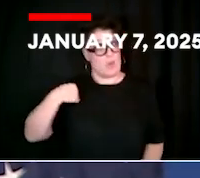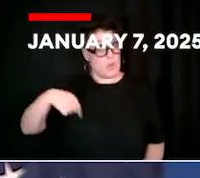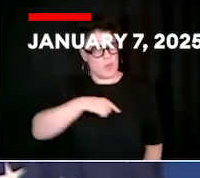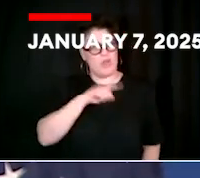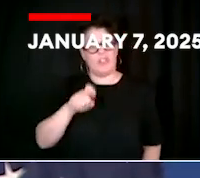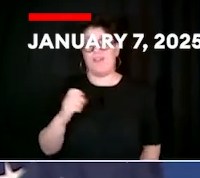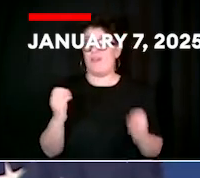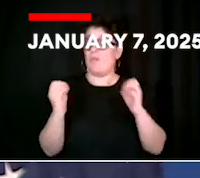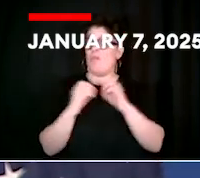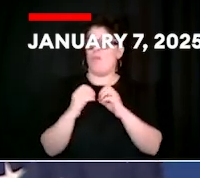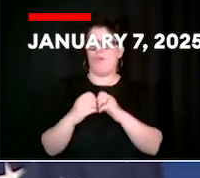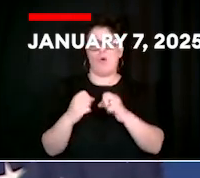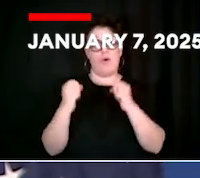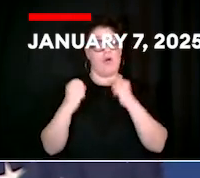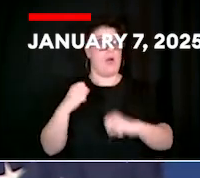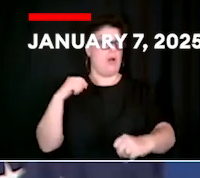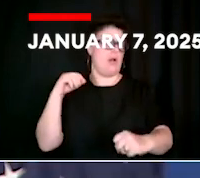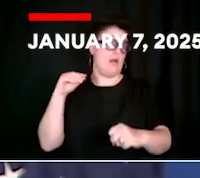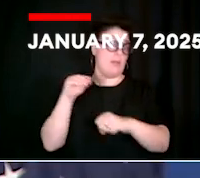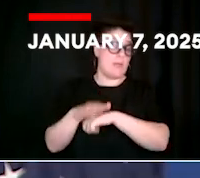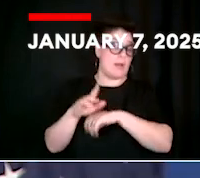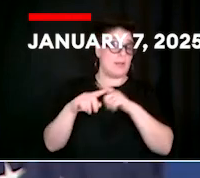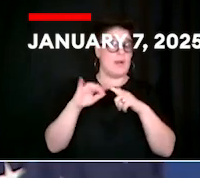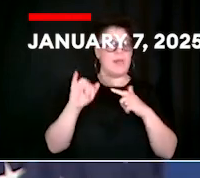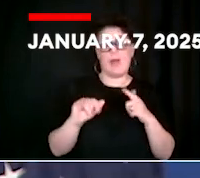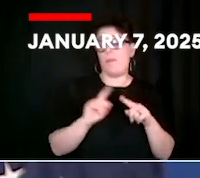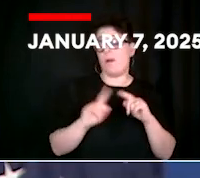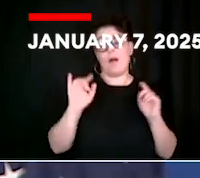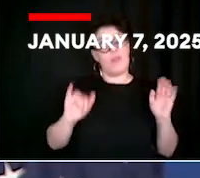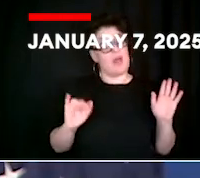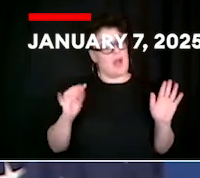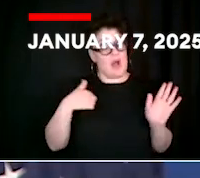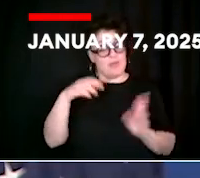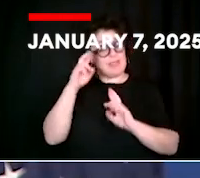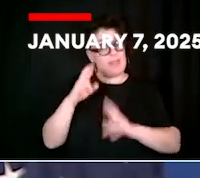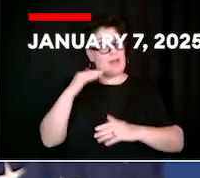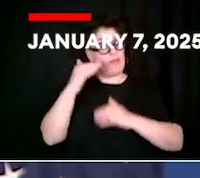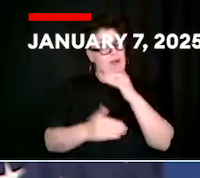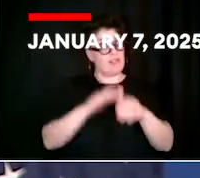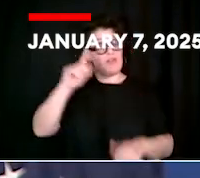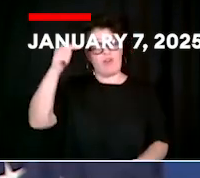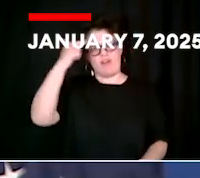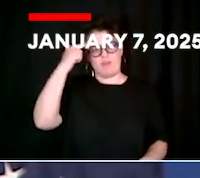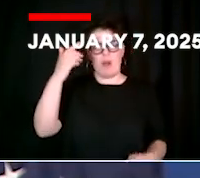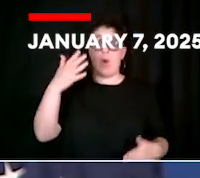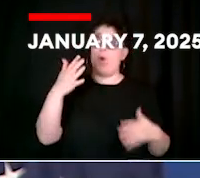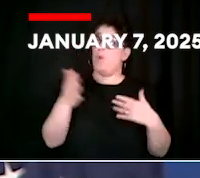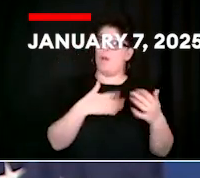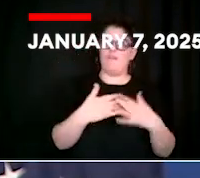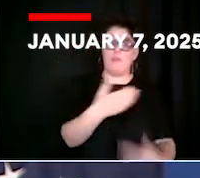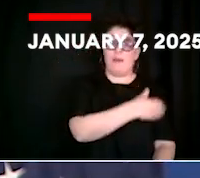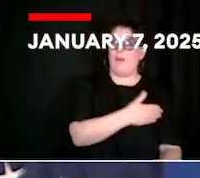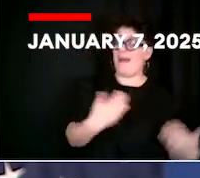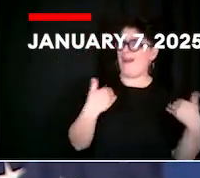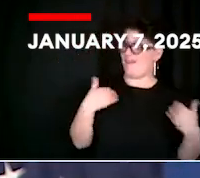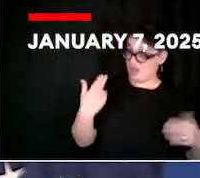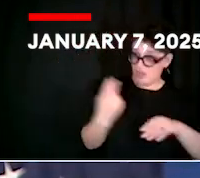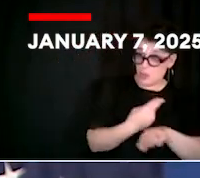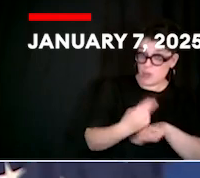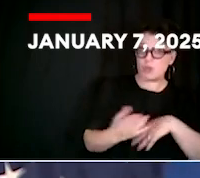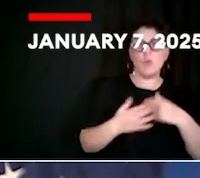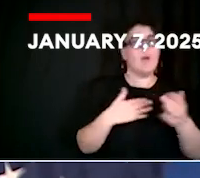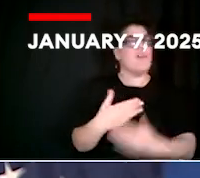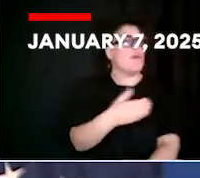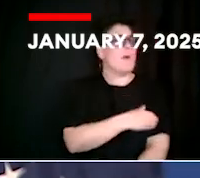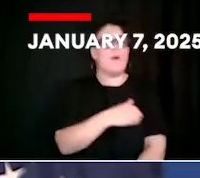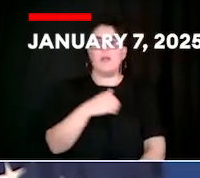but that's not the reality. That's the balance of government. I respect the process. The powers I have, I use. The powers I don't have, I have to respond